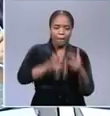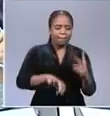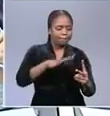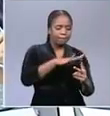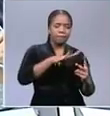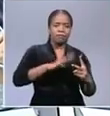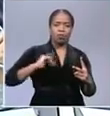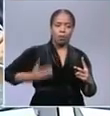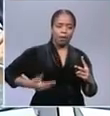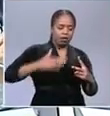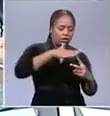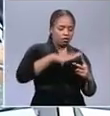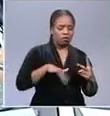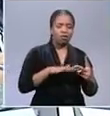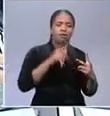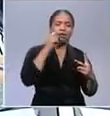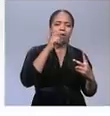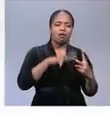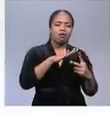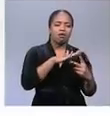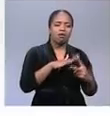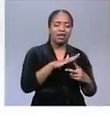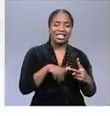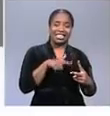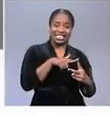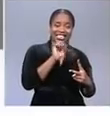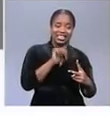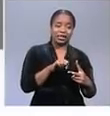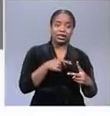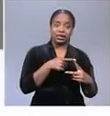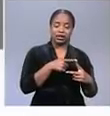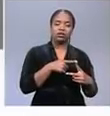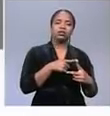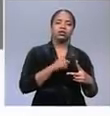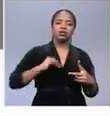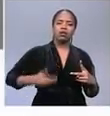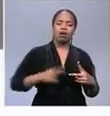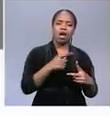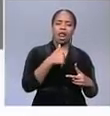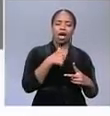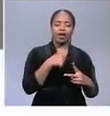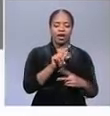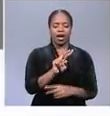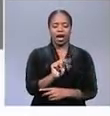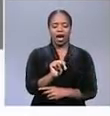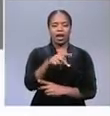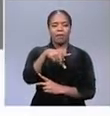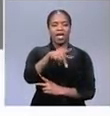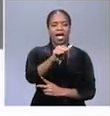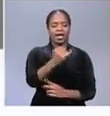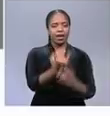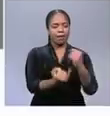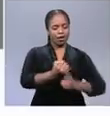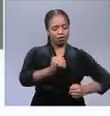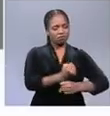advocates Nomgcobo Jiba and Lawrence Mrwebi. They include that Jiba compromised the independence of the NPA, compromised